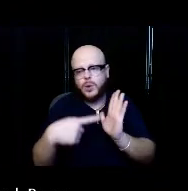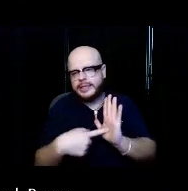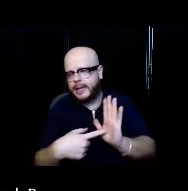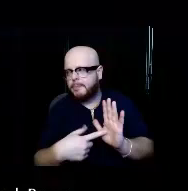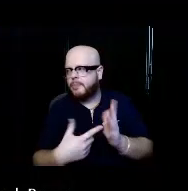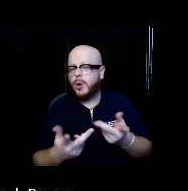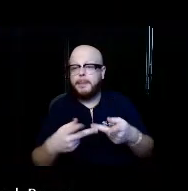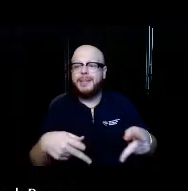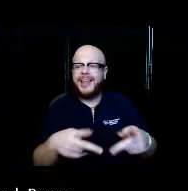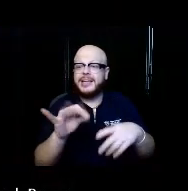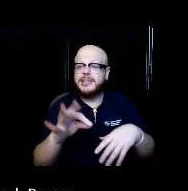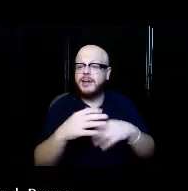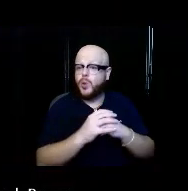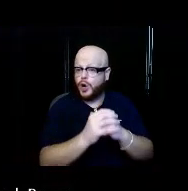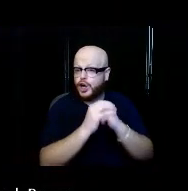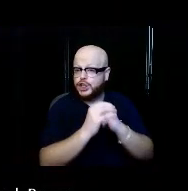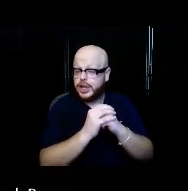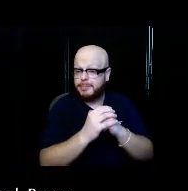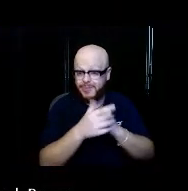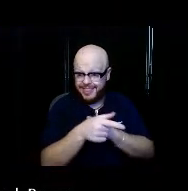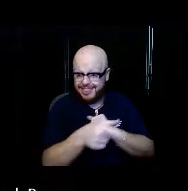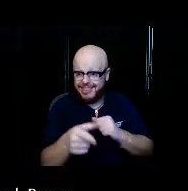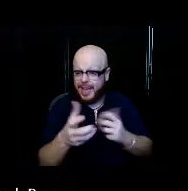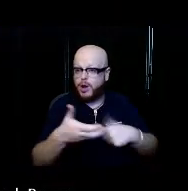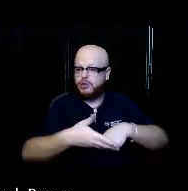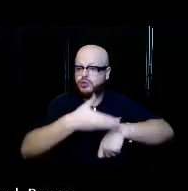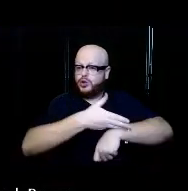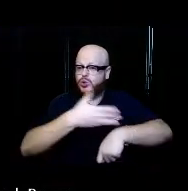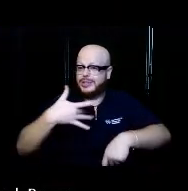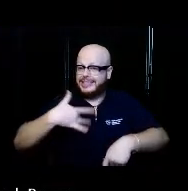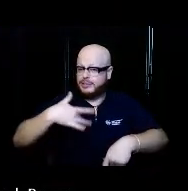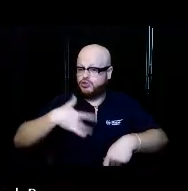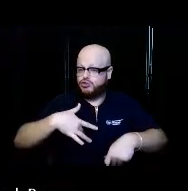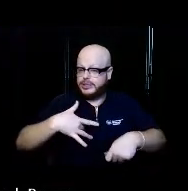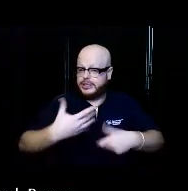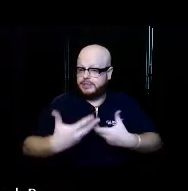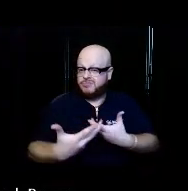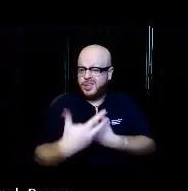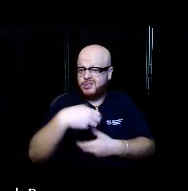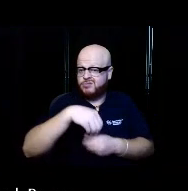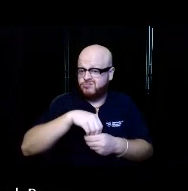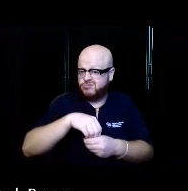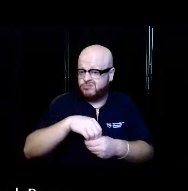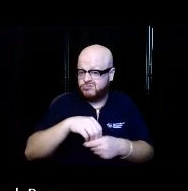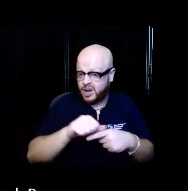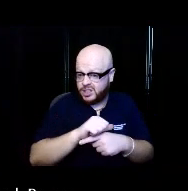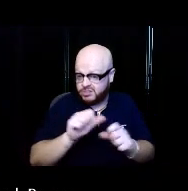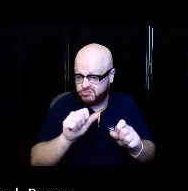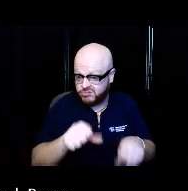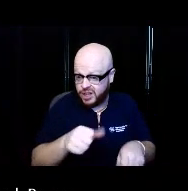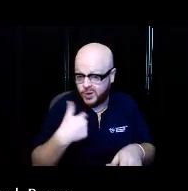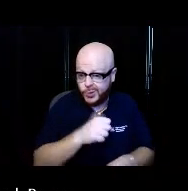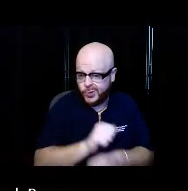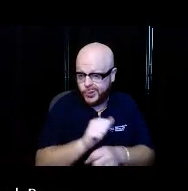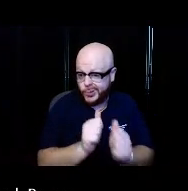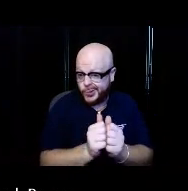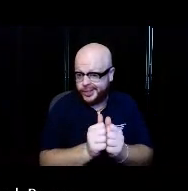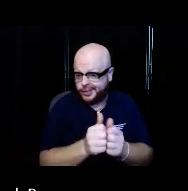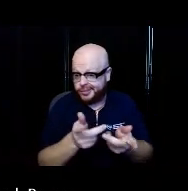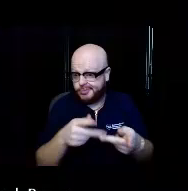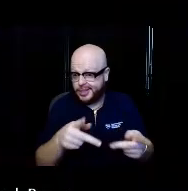seek to enhance their sensory inclusive practices. And yes, we can consult